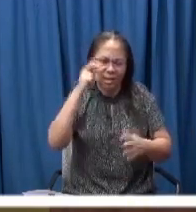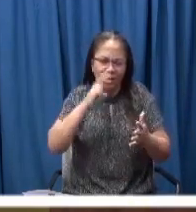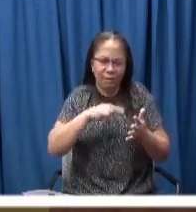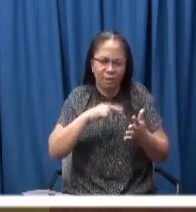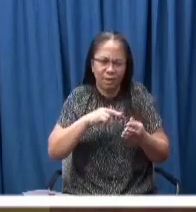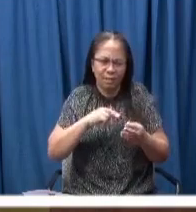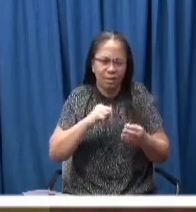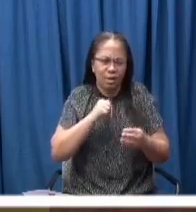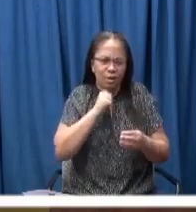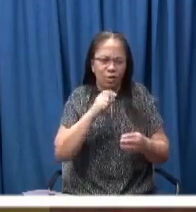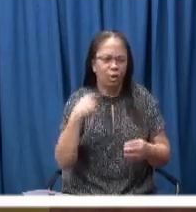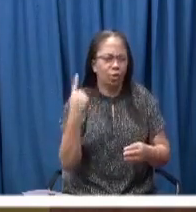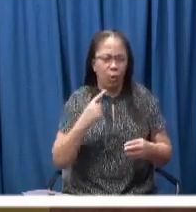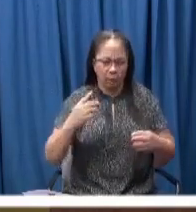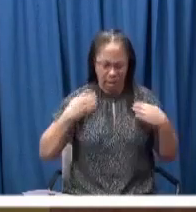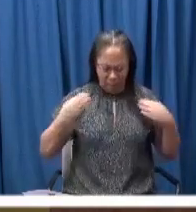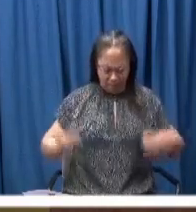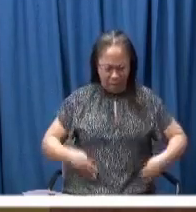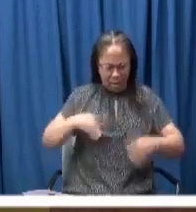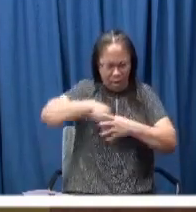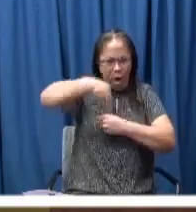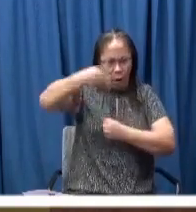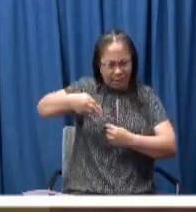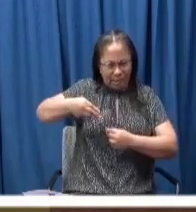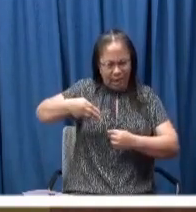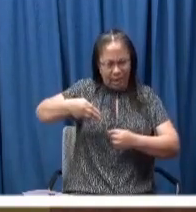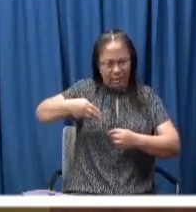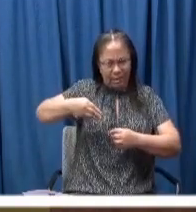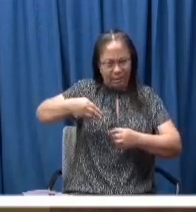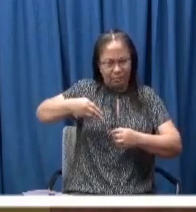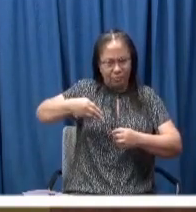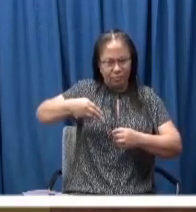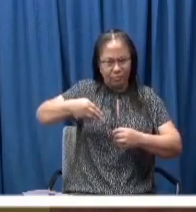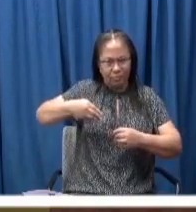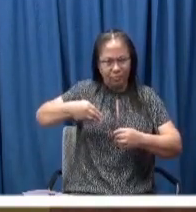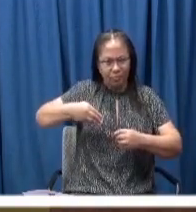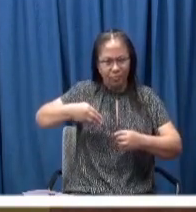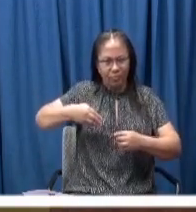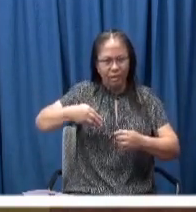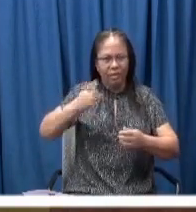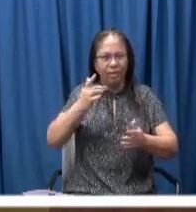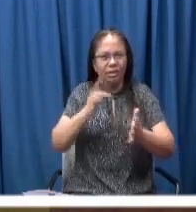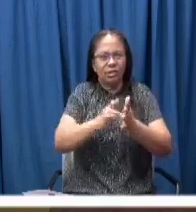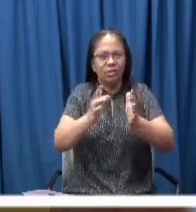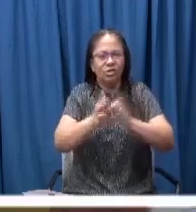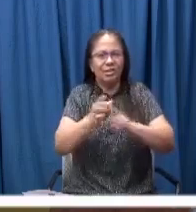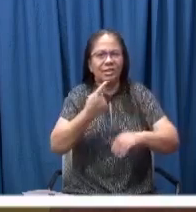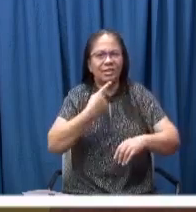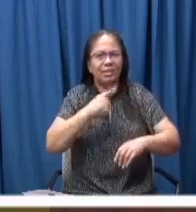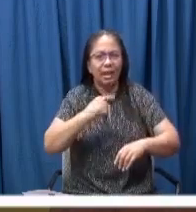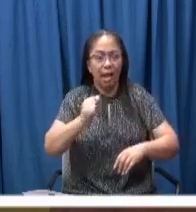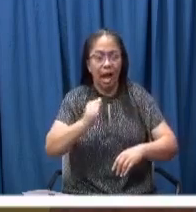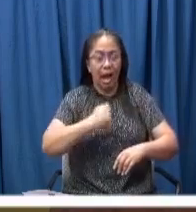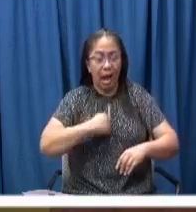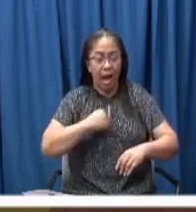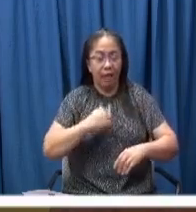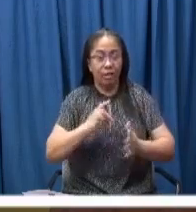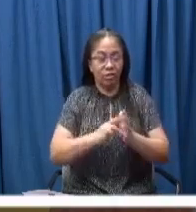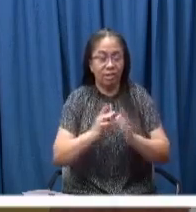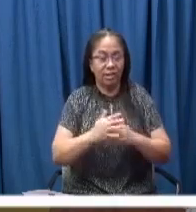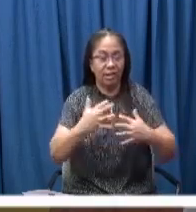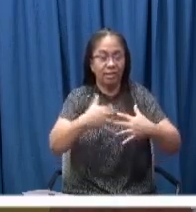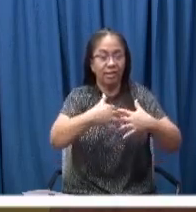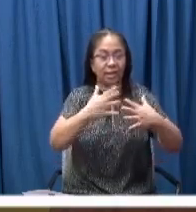external, but now in terms of the internal, what does that mean for us? Jesus says, I am the gate to the sheepfold. The